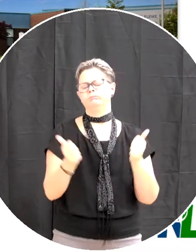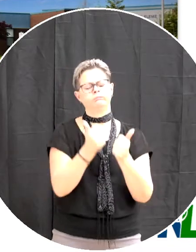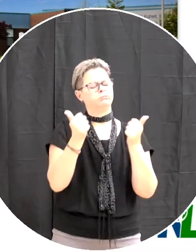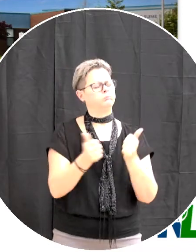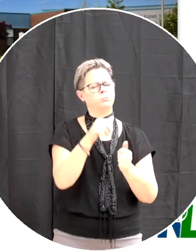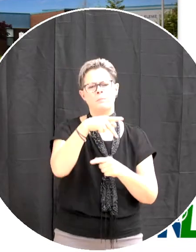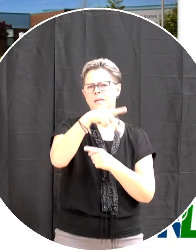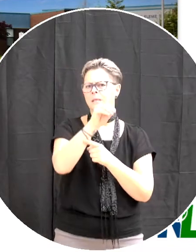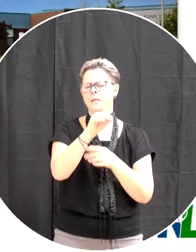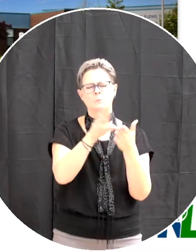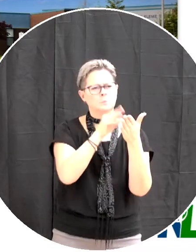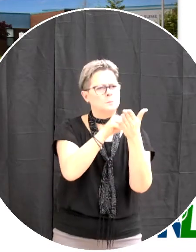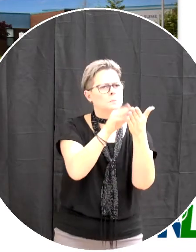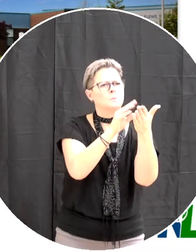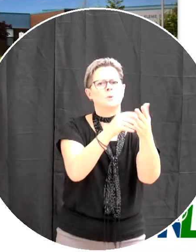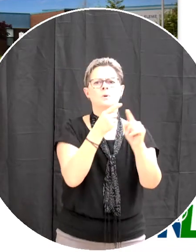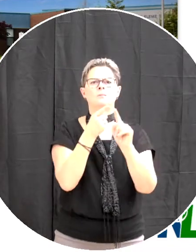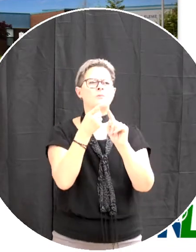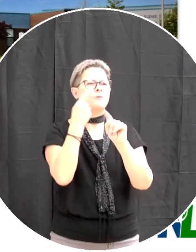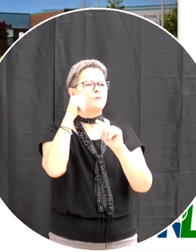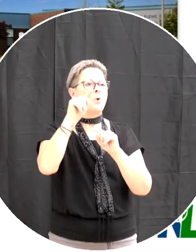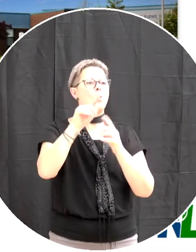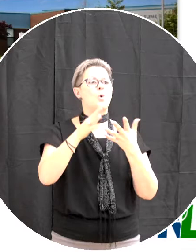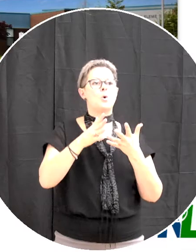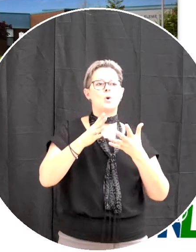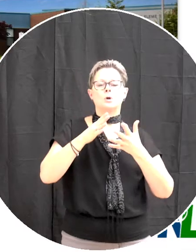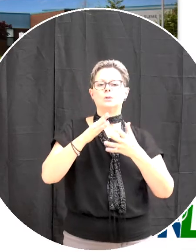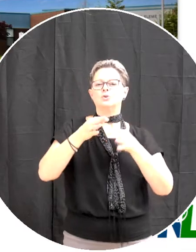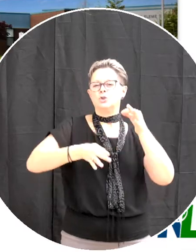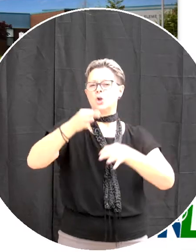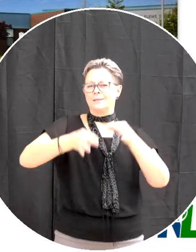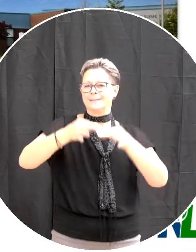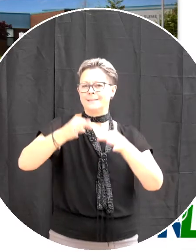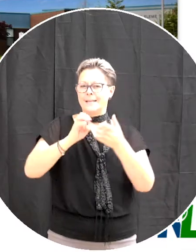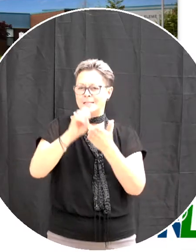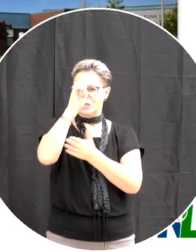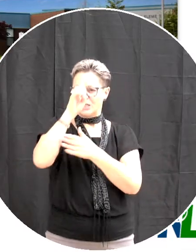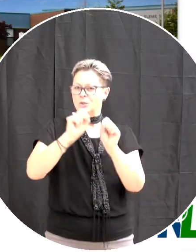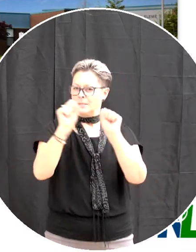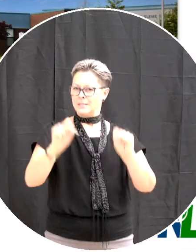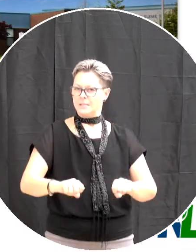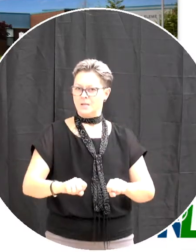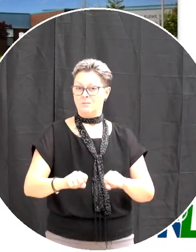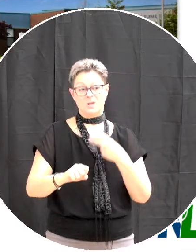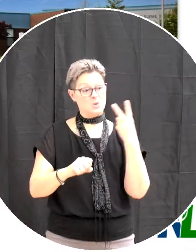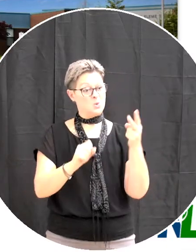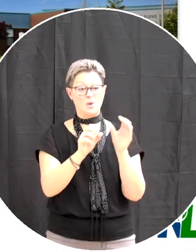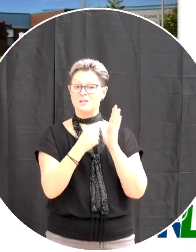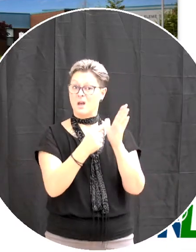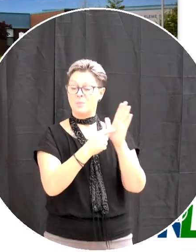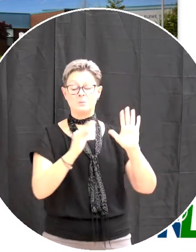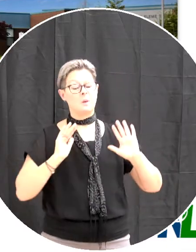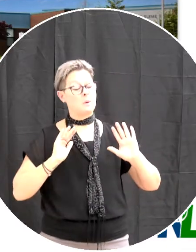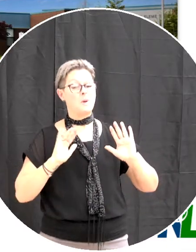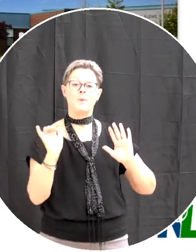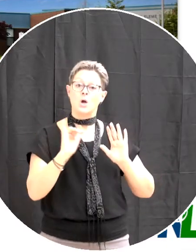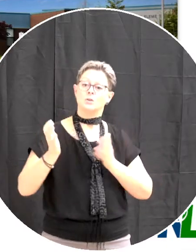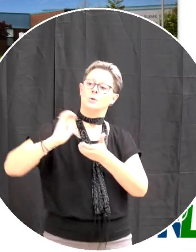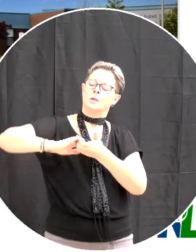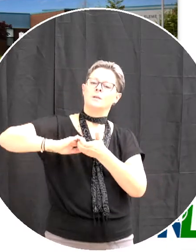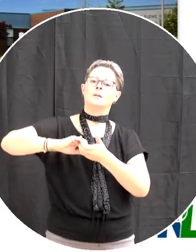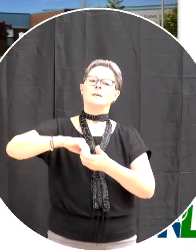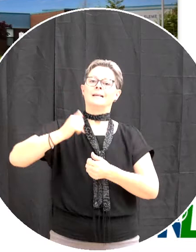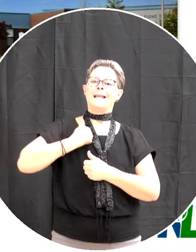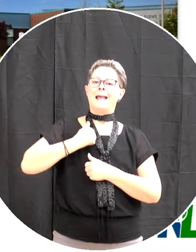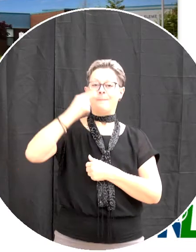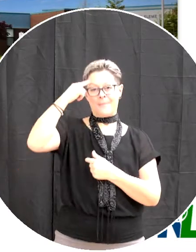the under the Restorative Justice and Education Initiative. Those are just two examples. As well, we partnered with the Canadian Mental Health